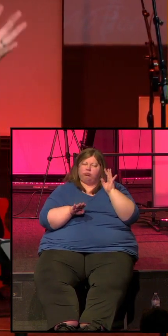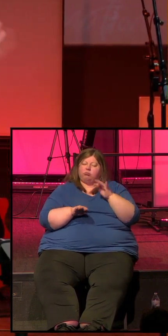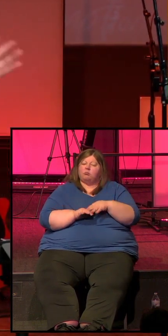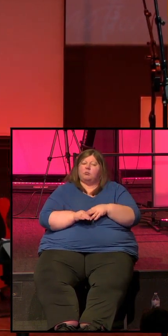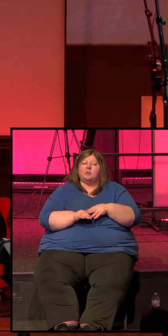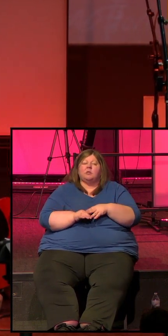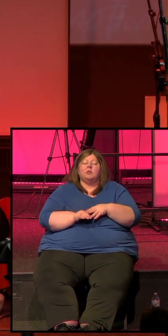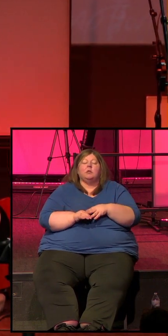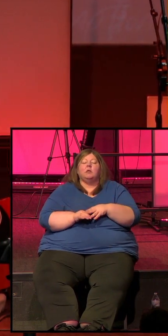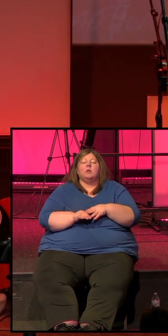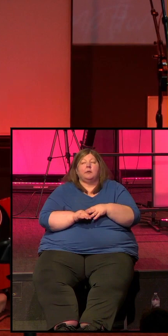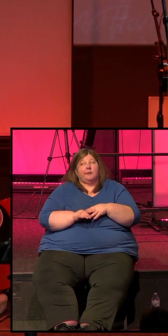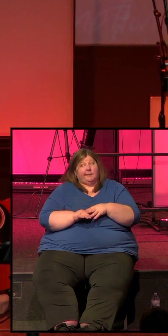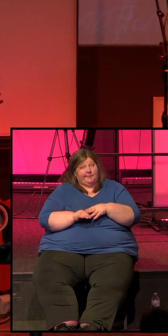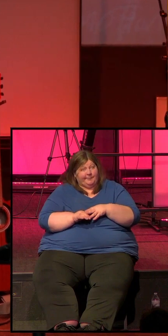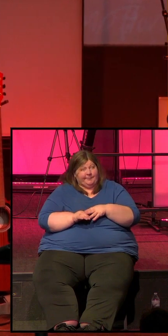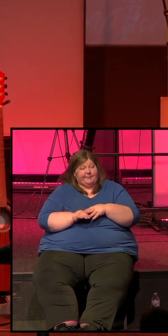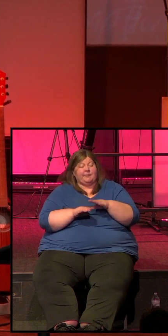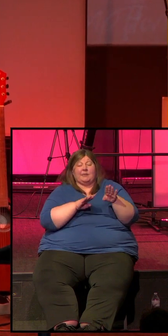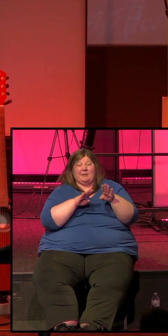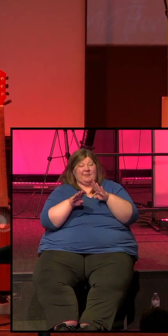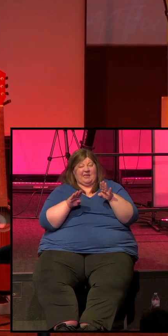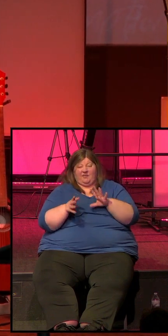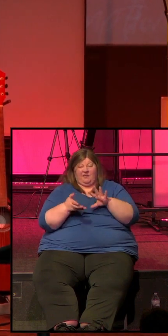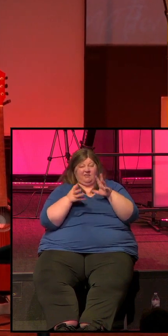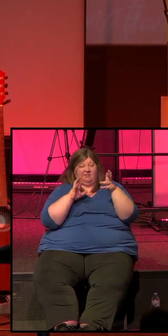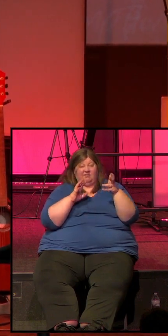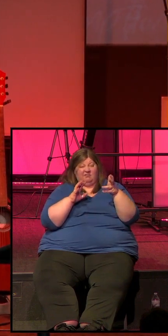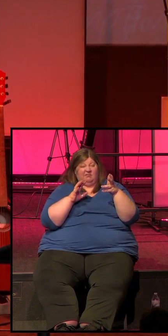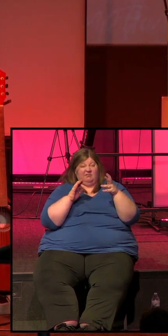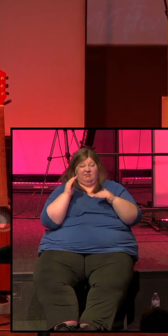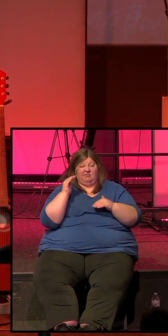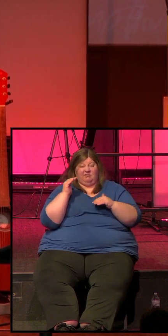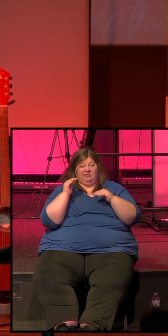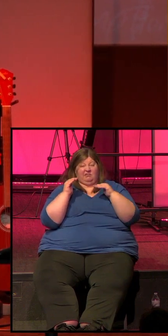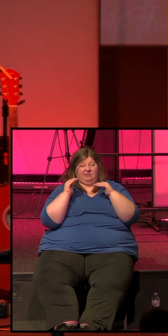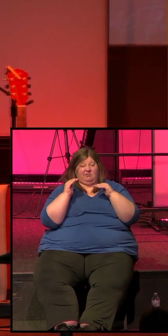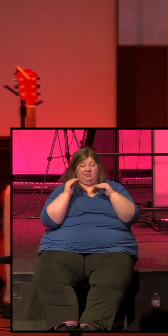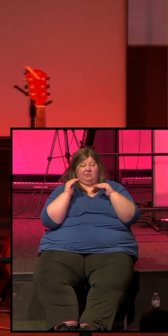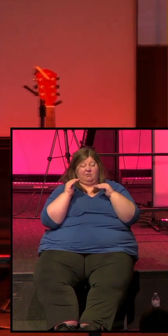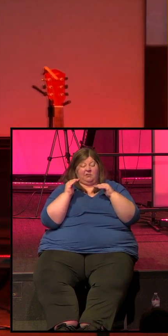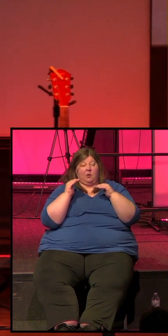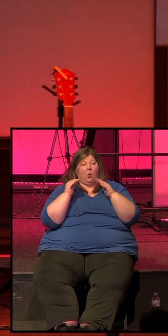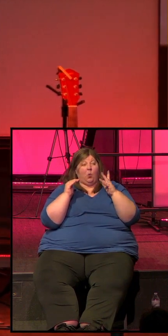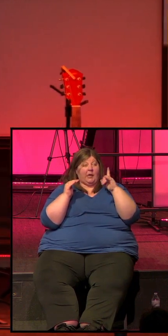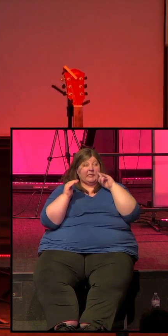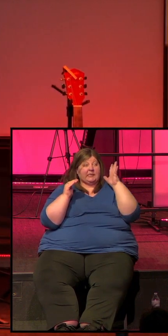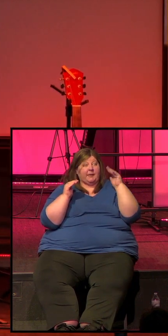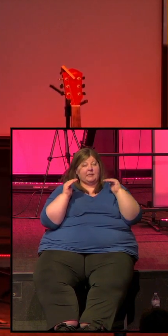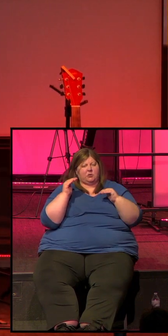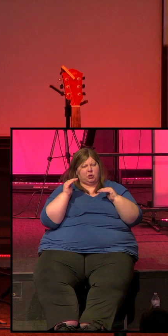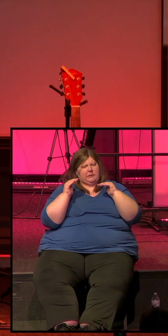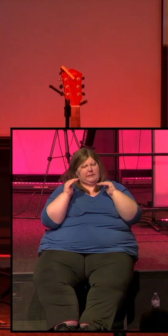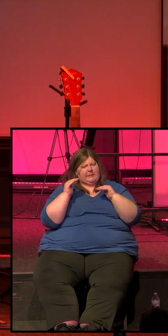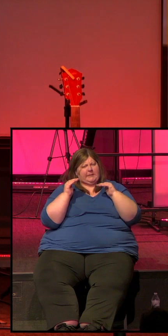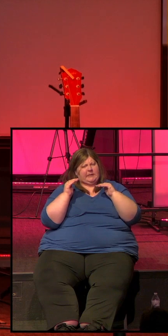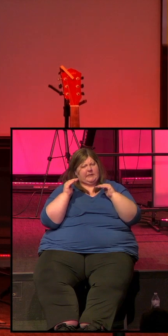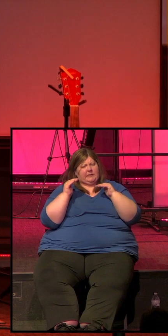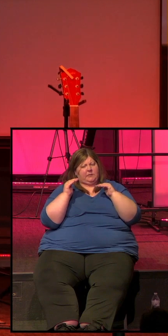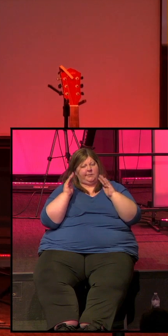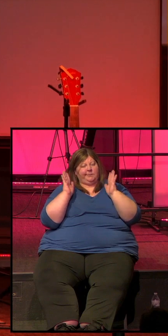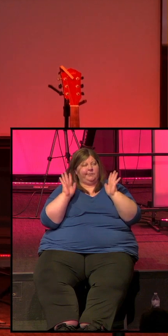point, isn't it true for all of us, when our behavior doesn't measure up to what we want it to be or what it's expected to be, sometimes we just